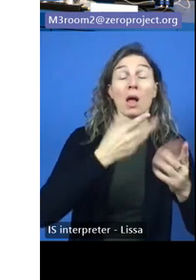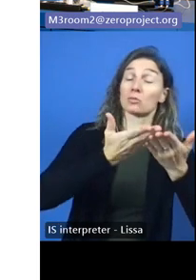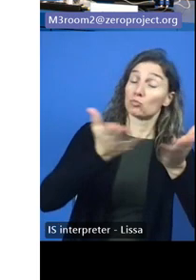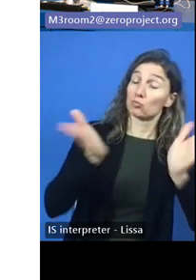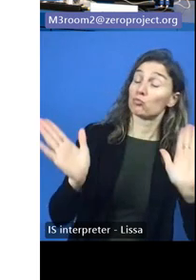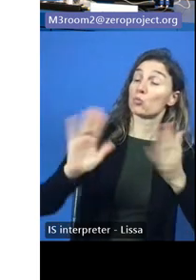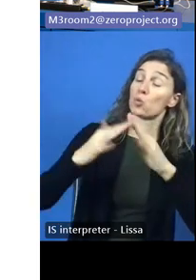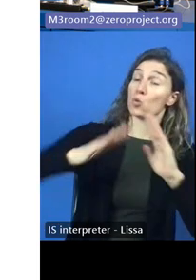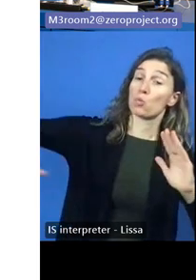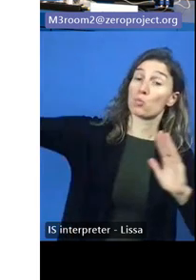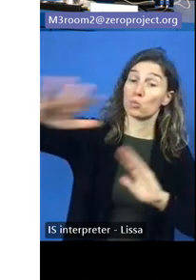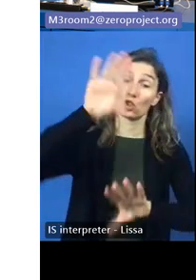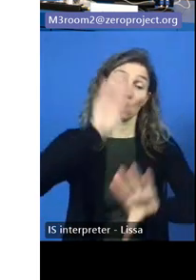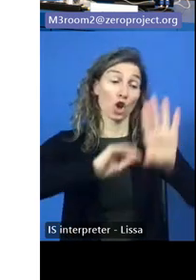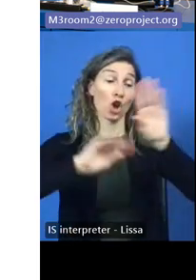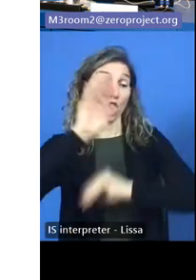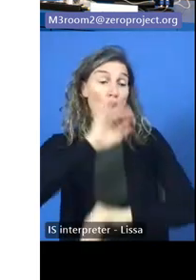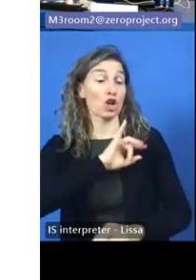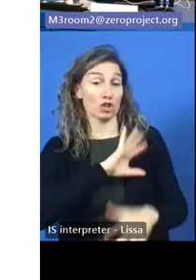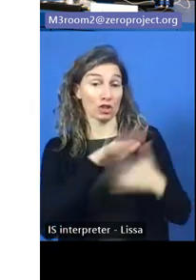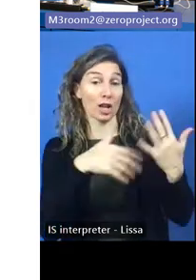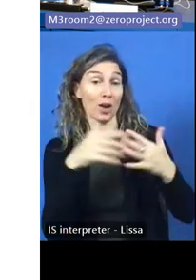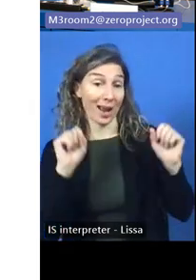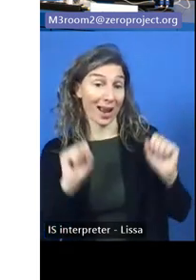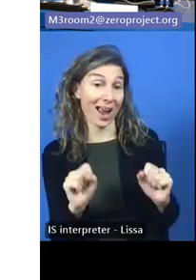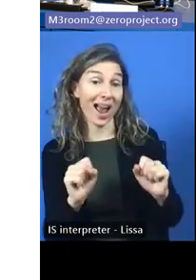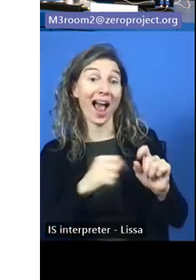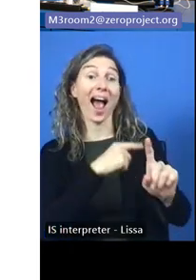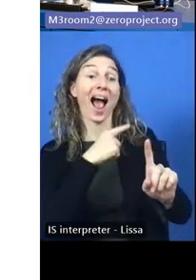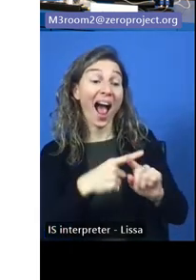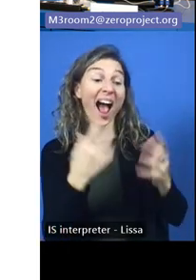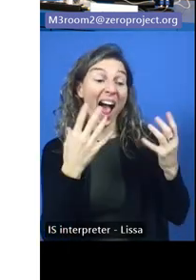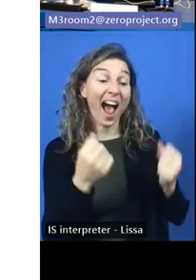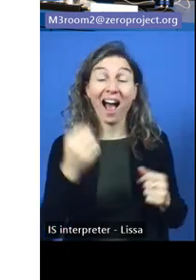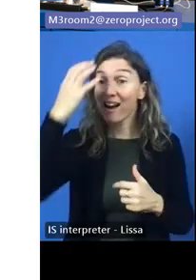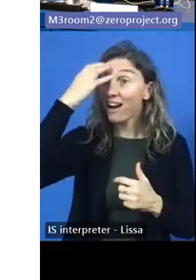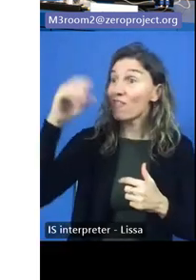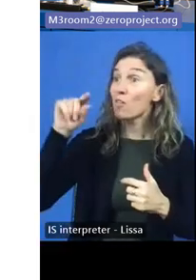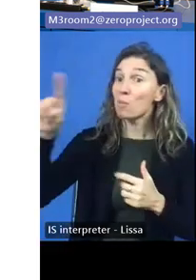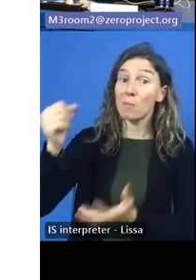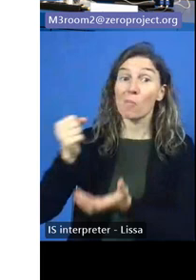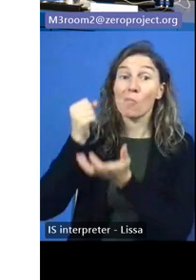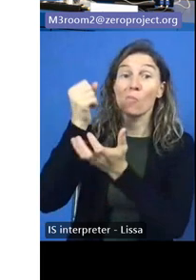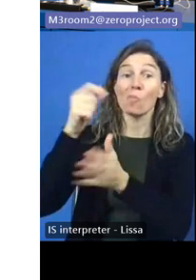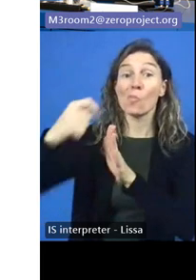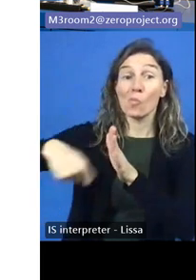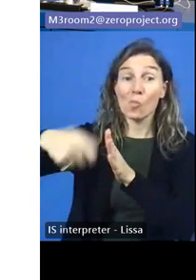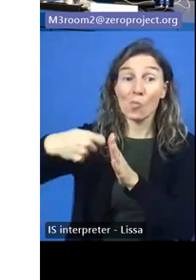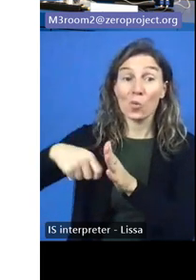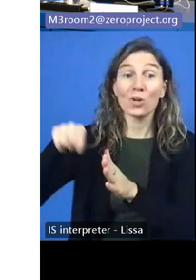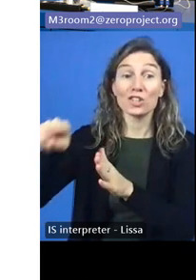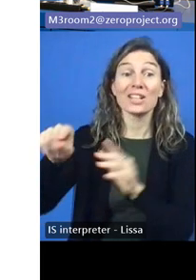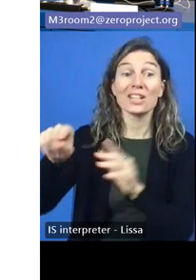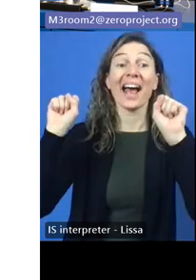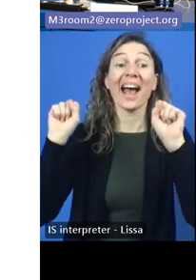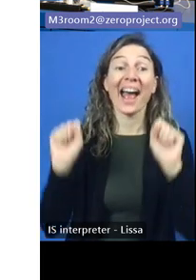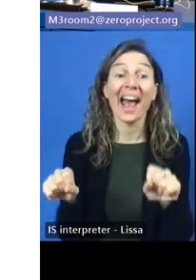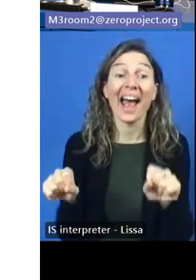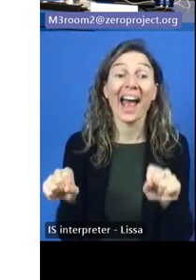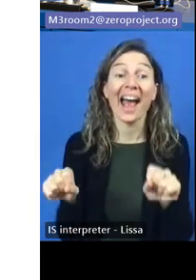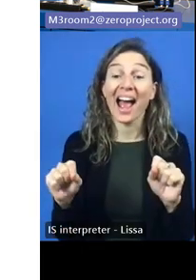And we are very proud to lead a government project that permits us to introduce Chilean sign language to